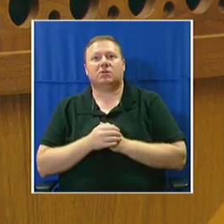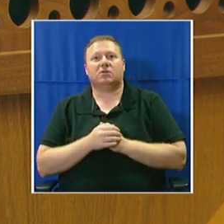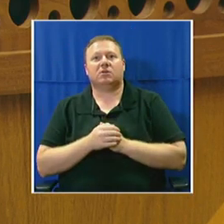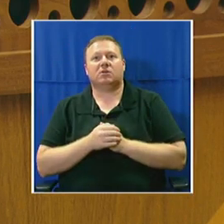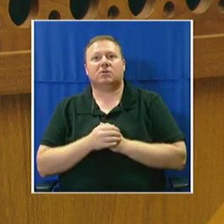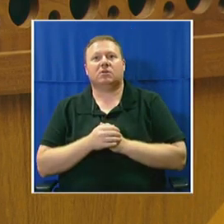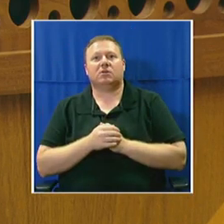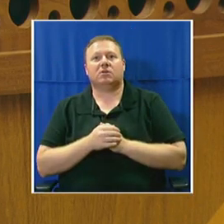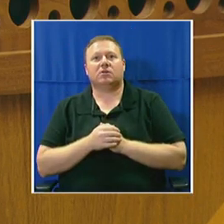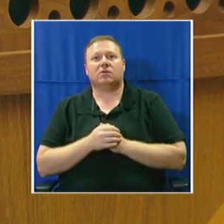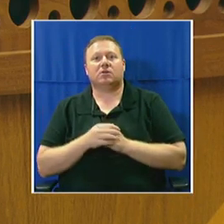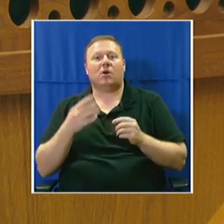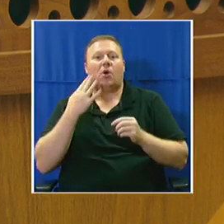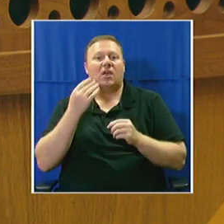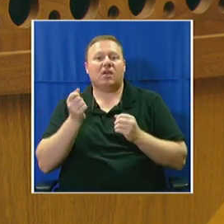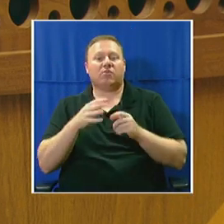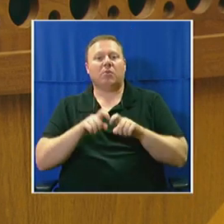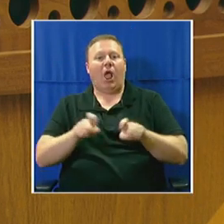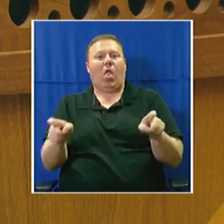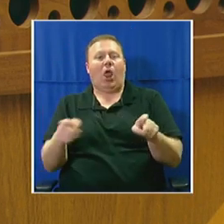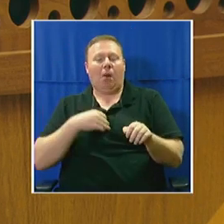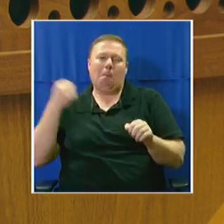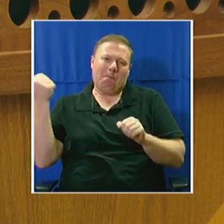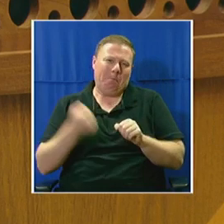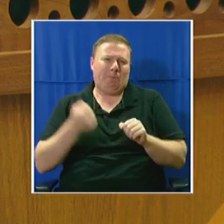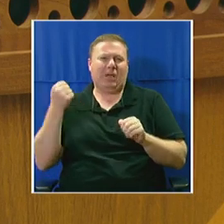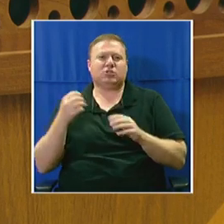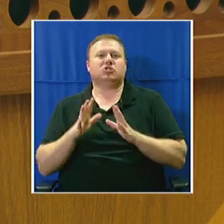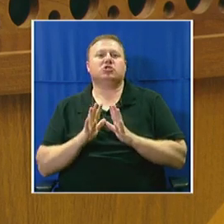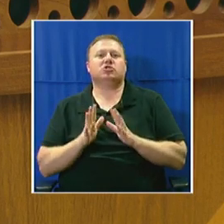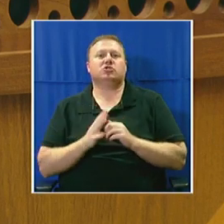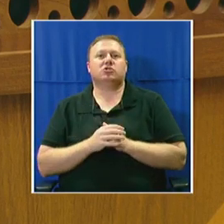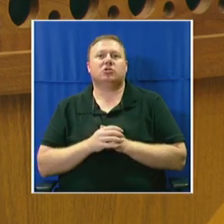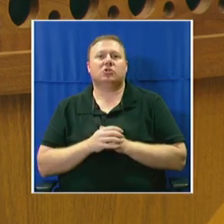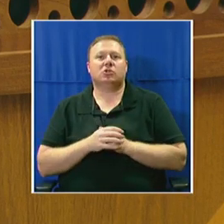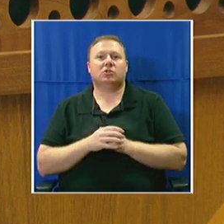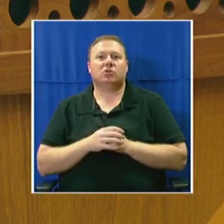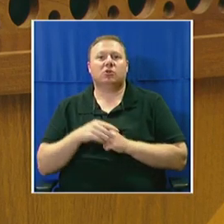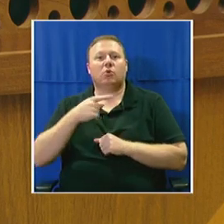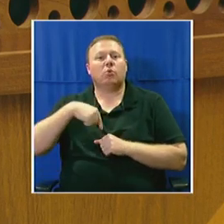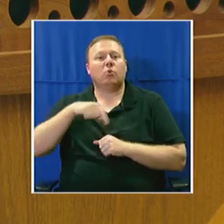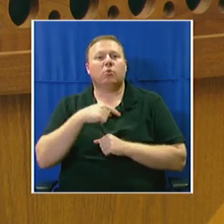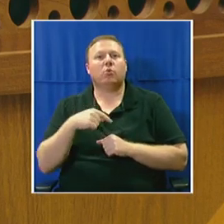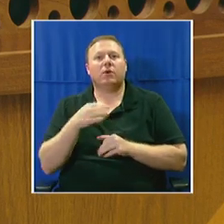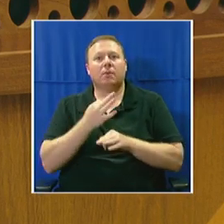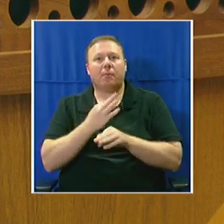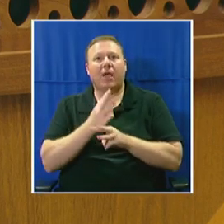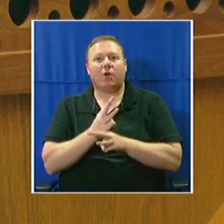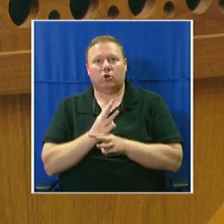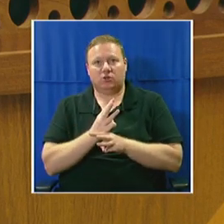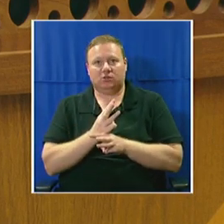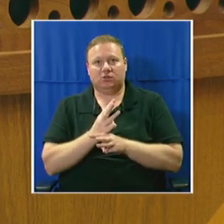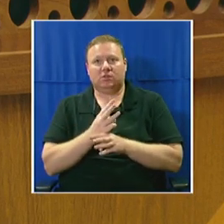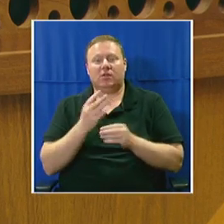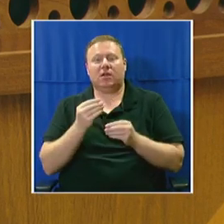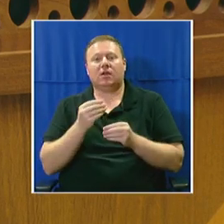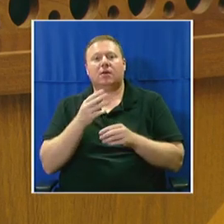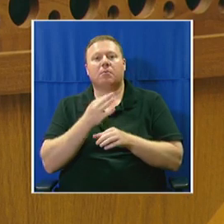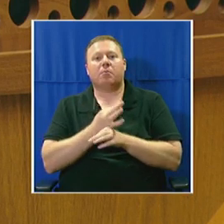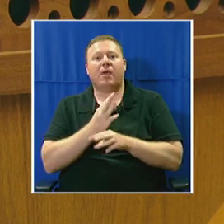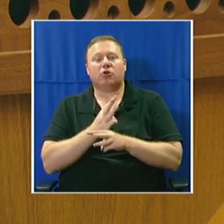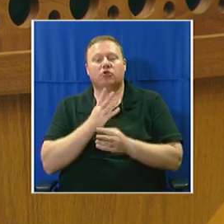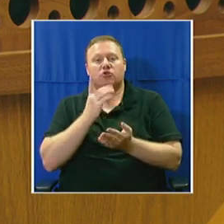and sometimes with a ruler he's asked us to lift our arms and punish us until we are and pinch us until we are blue when we